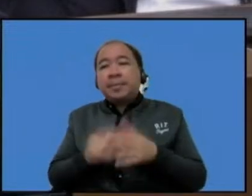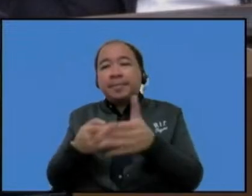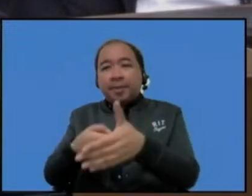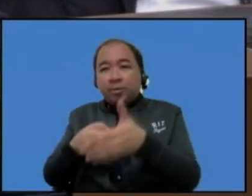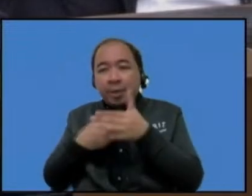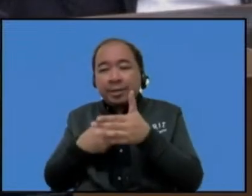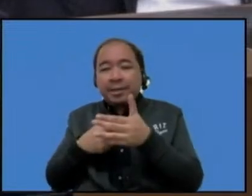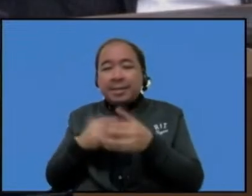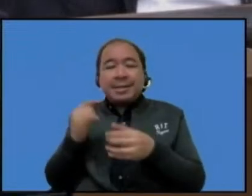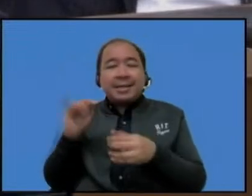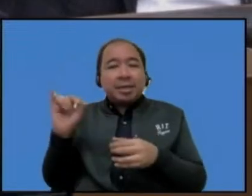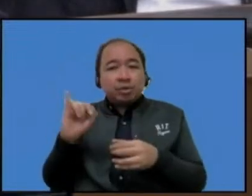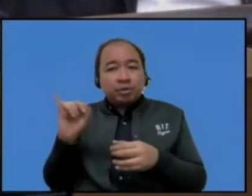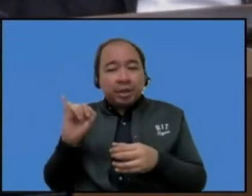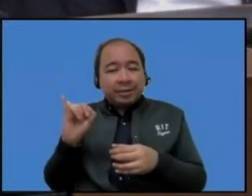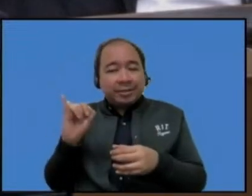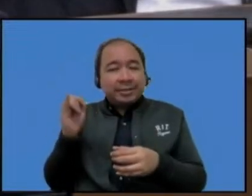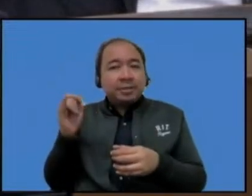insurance coverage,